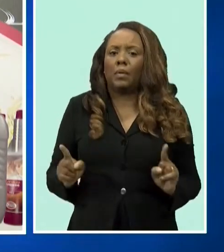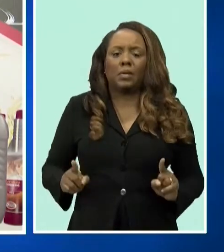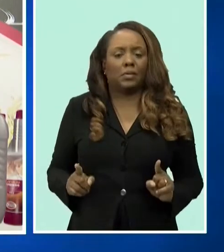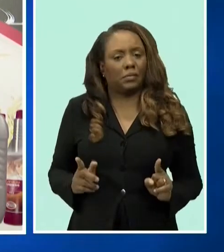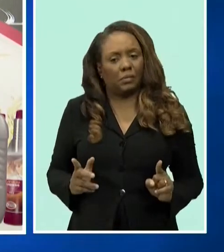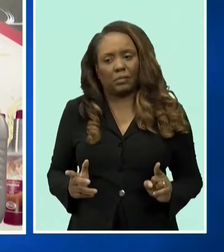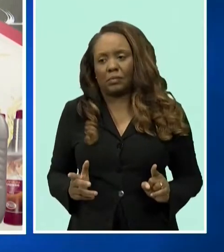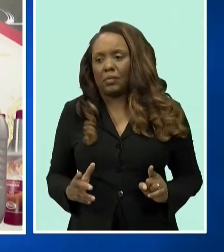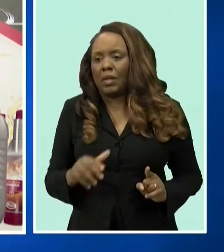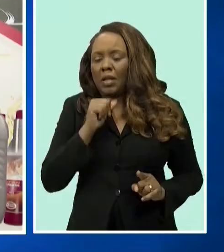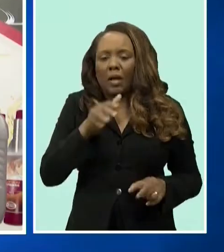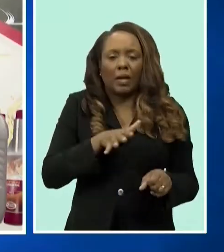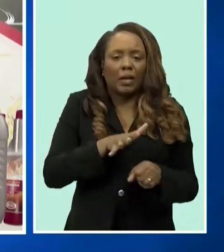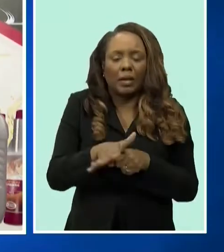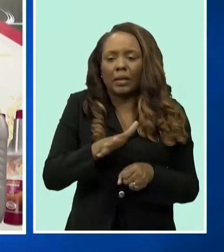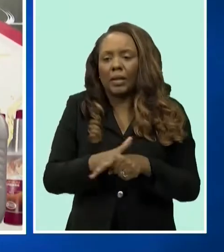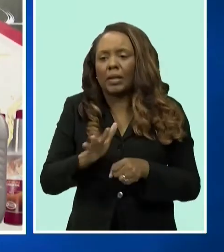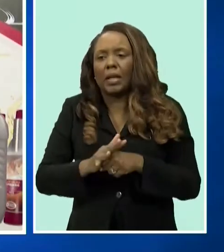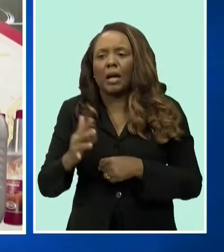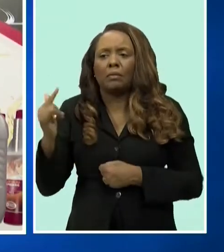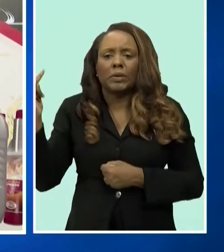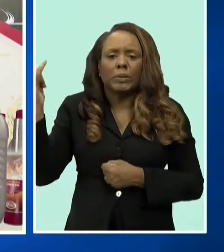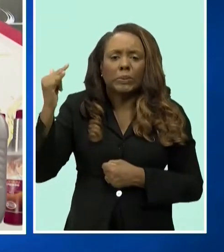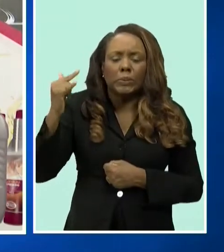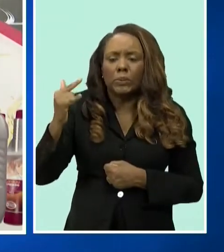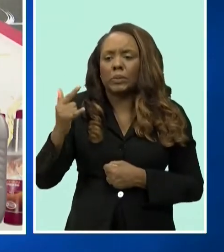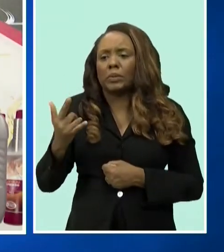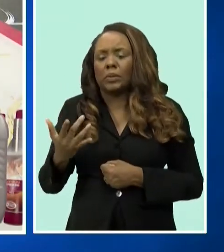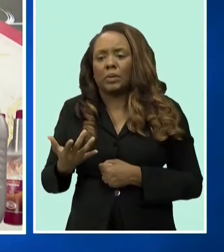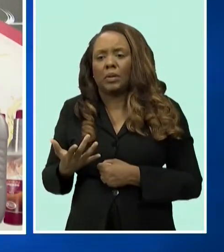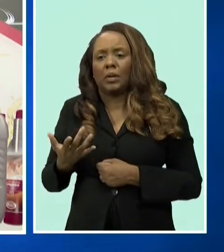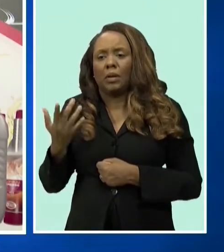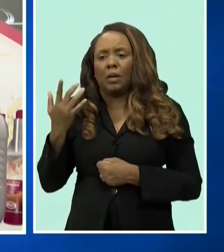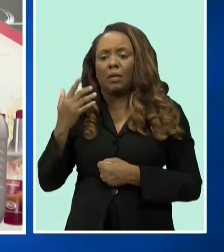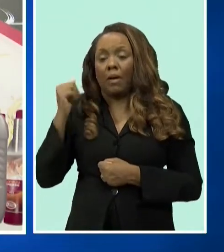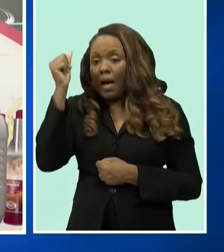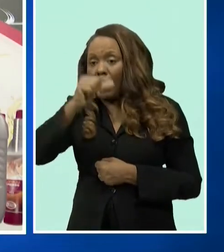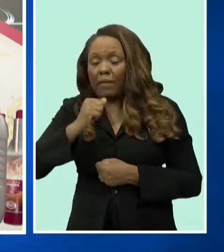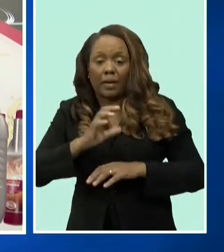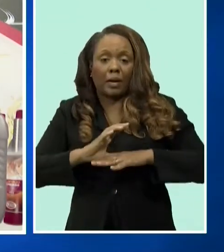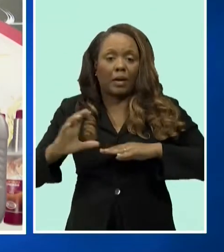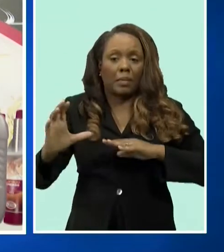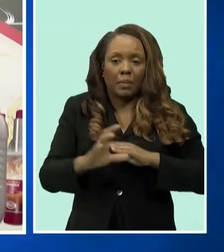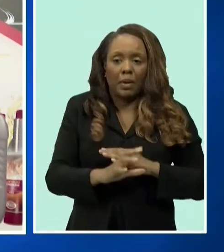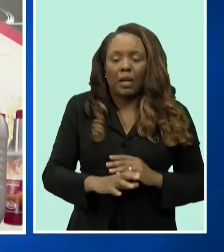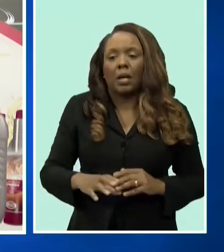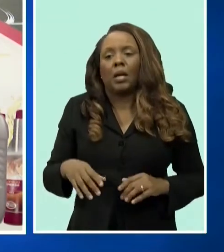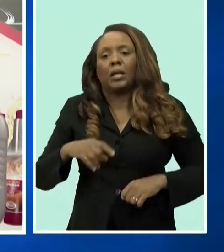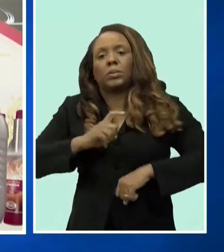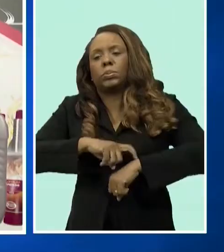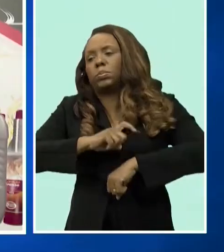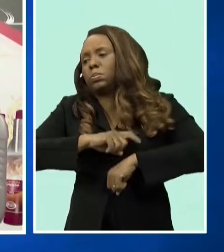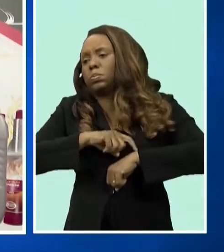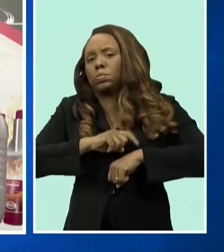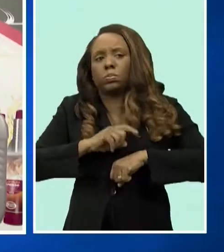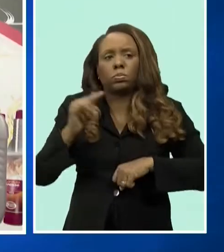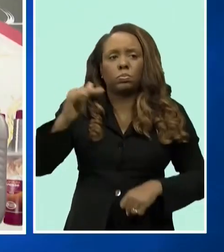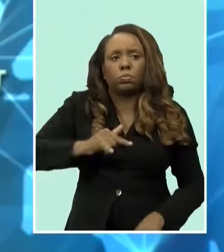transportation between ourselves, we find it difficult oftentimes to come down this way because it takes a lot of round